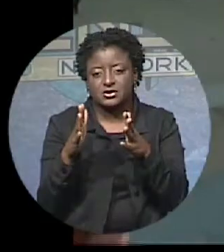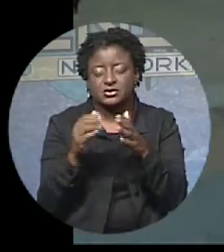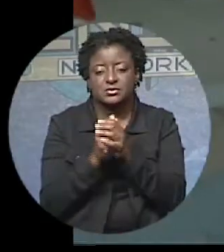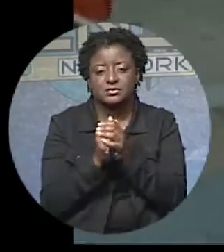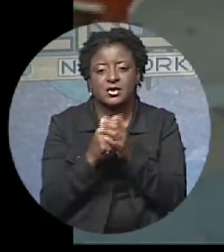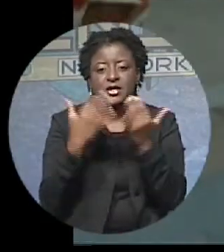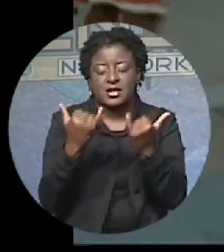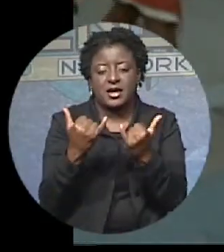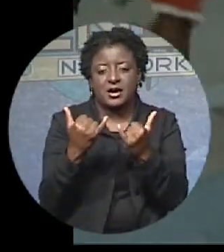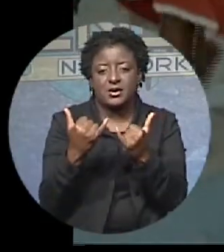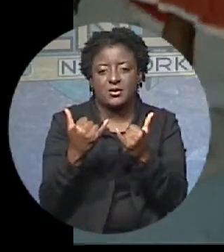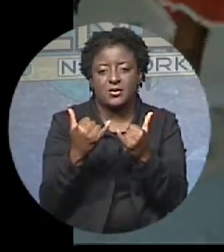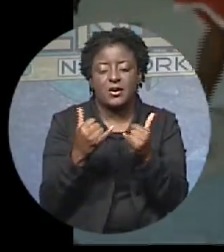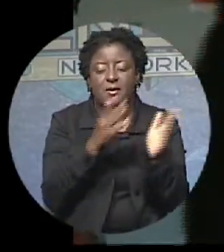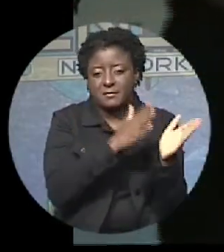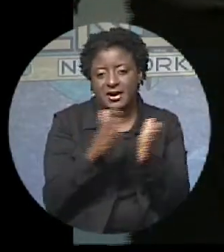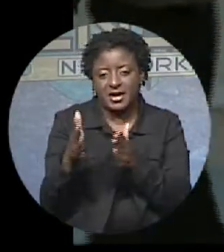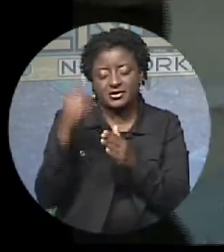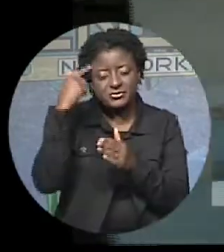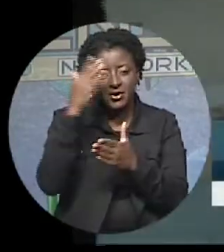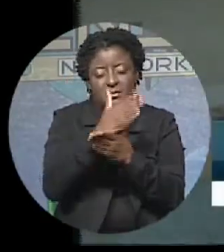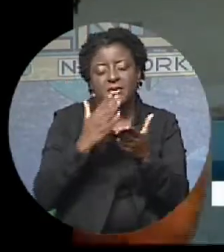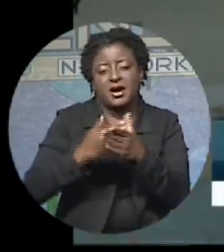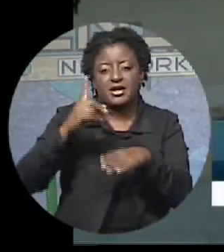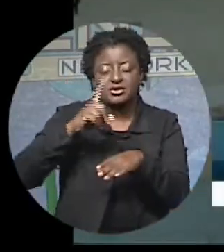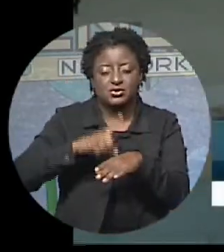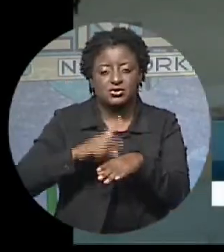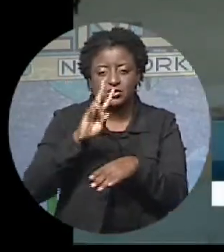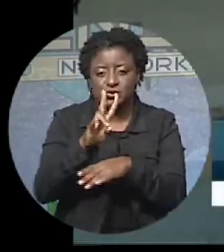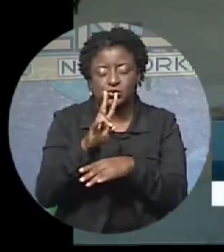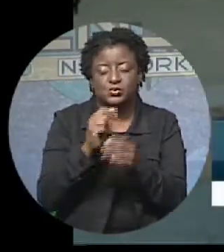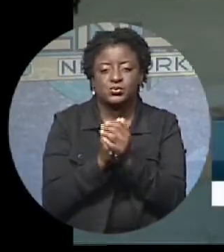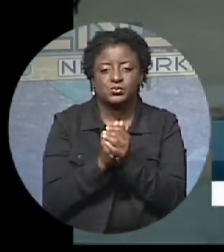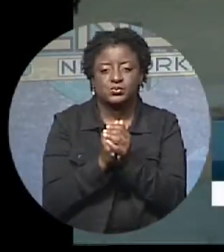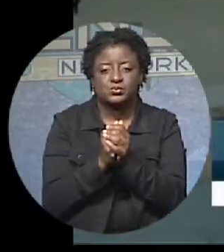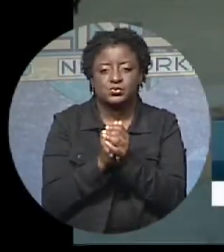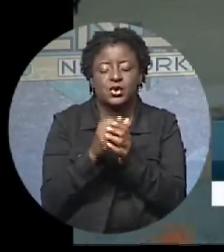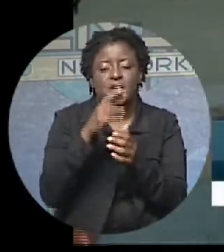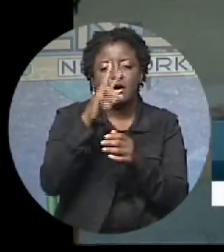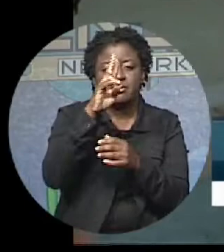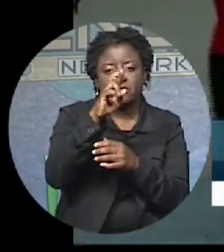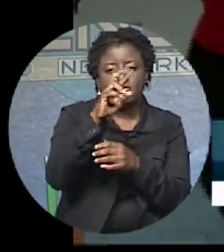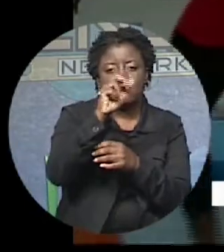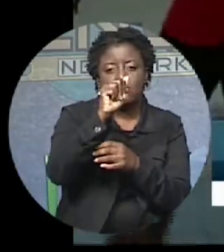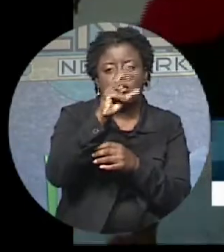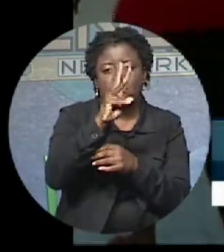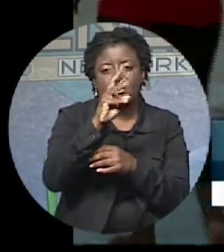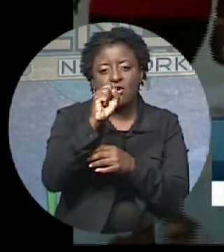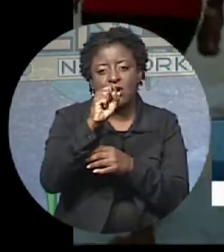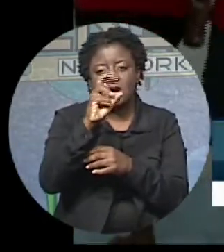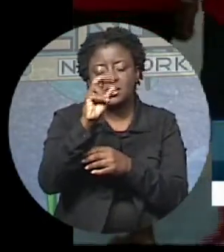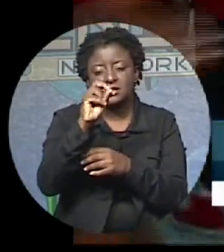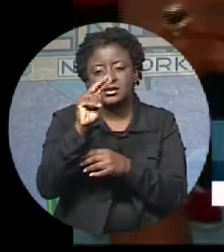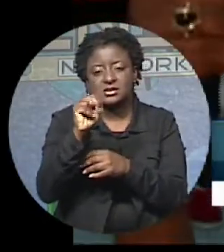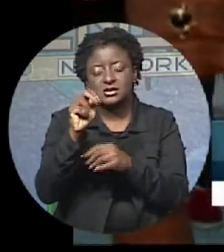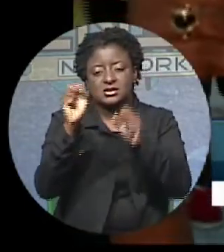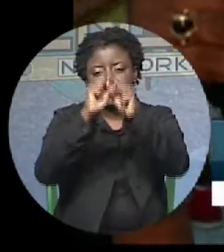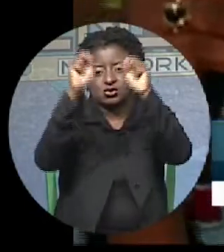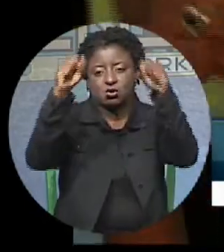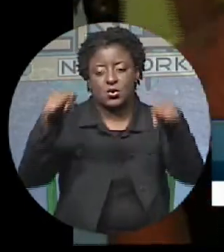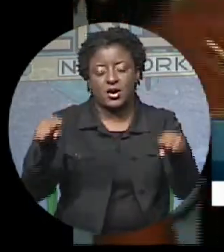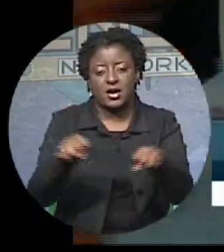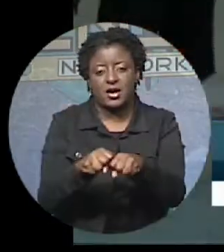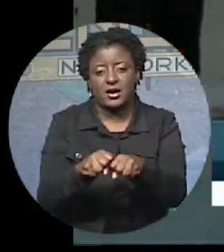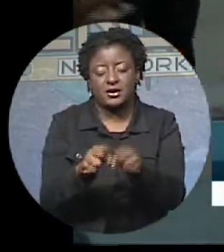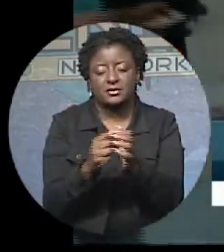well underway. Phase involves some things in Russell Square, fingers crossed. That will again, because that is a square,